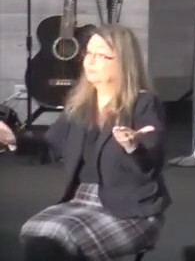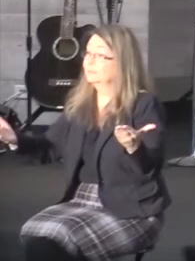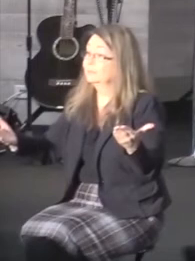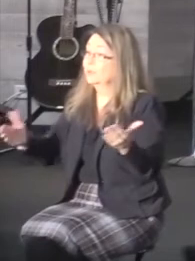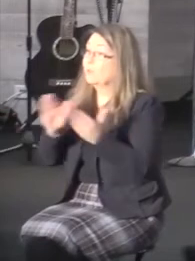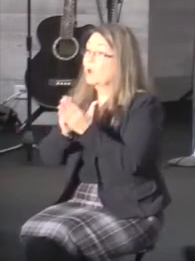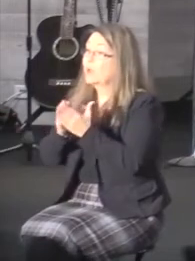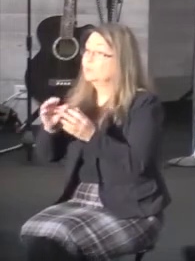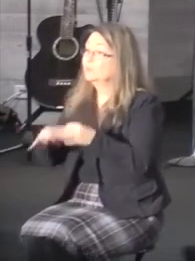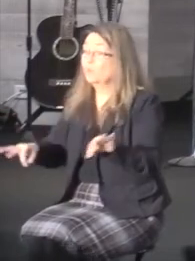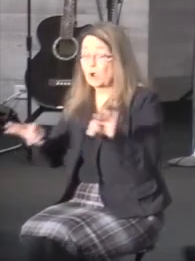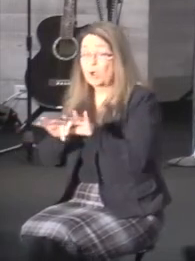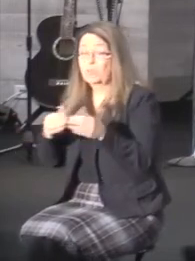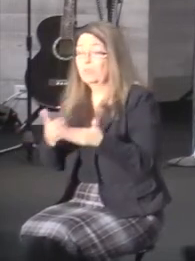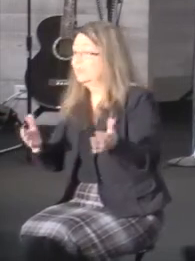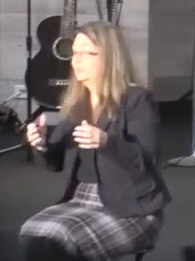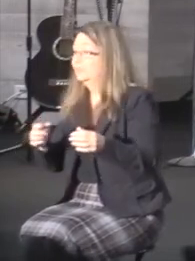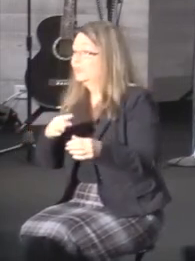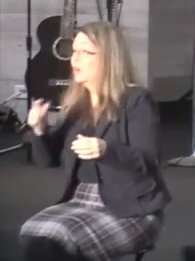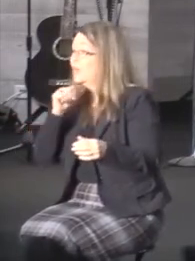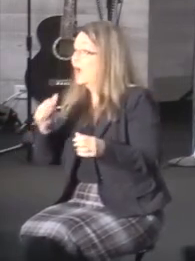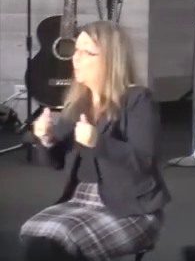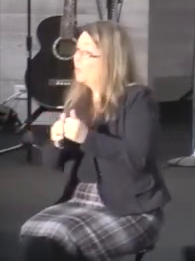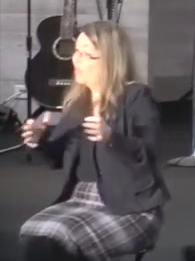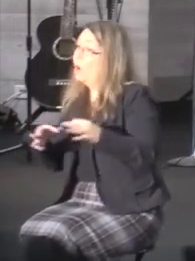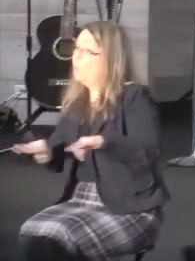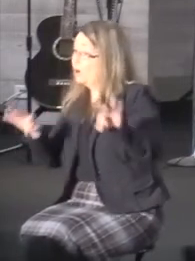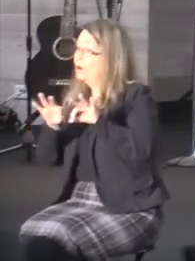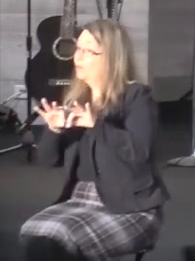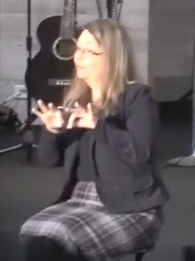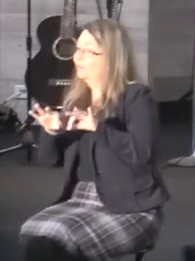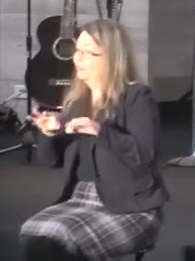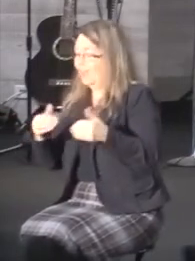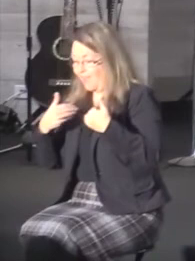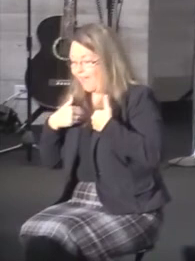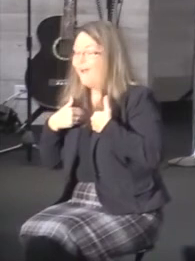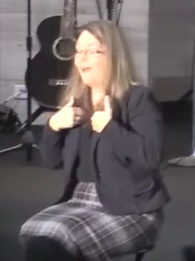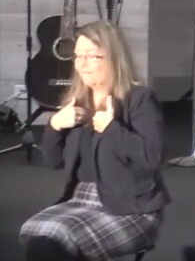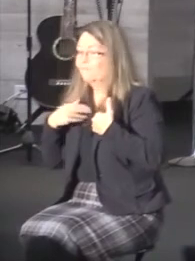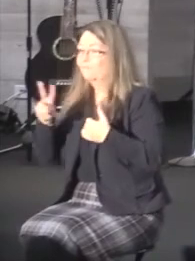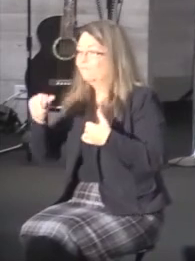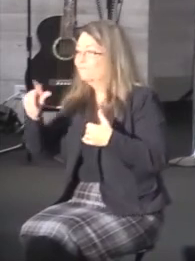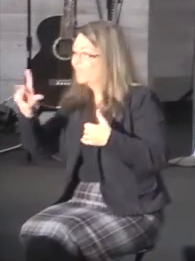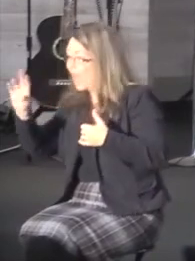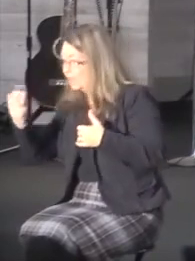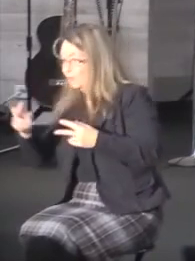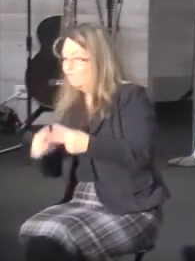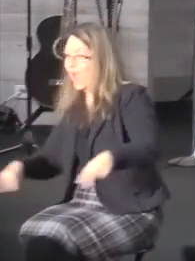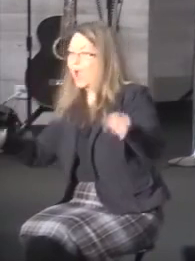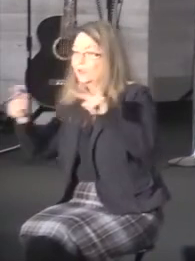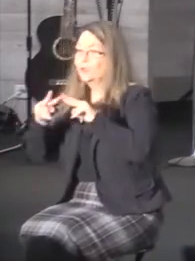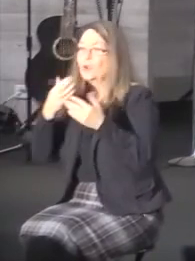are praiseworthy things about you. You're not worthless. You're not unimportant. You still have value. There are so many things that are